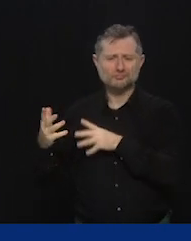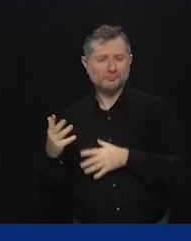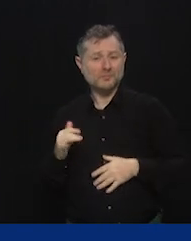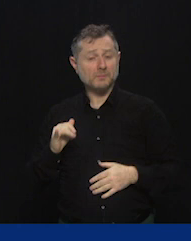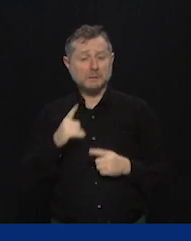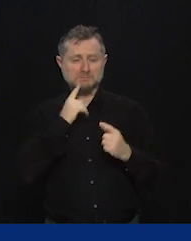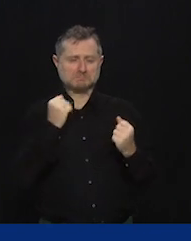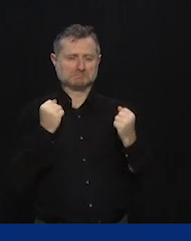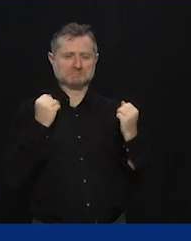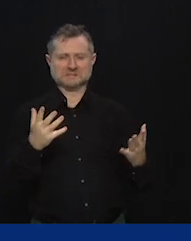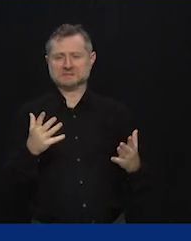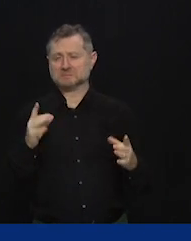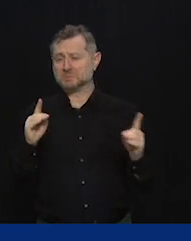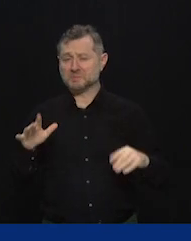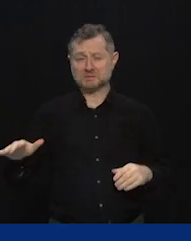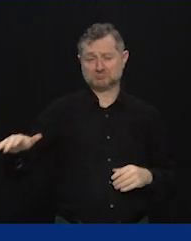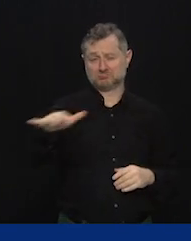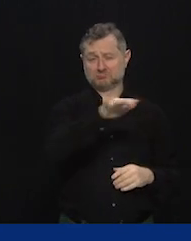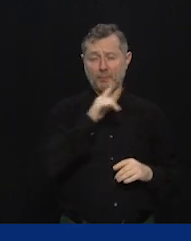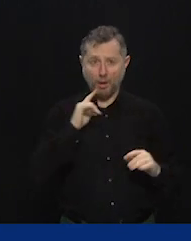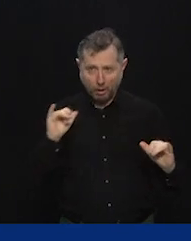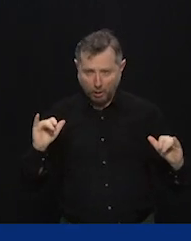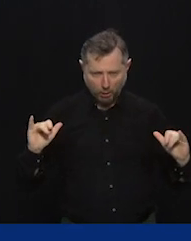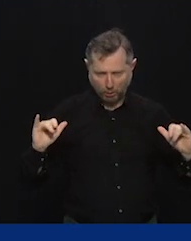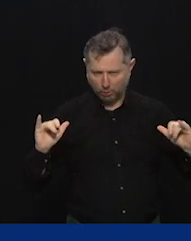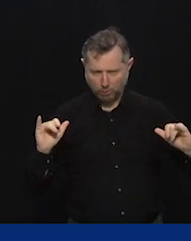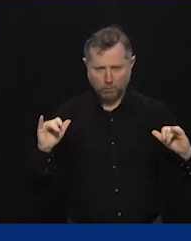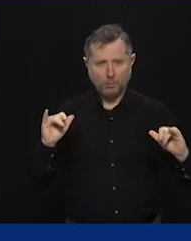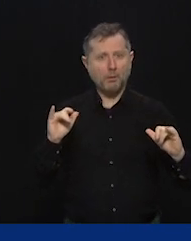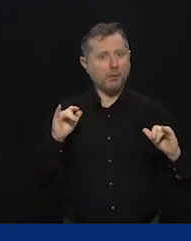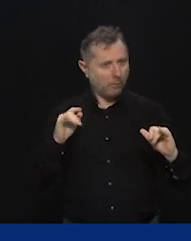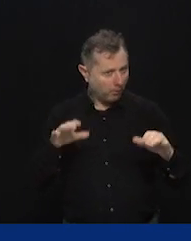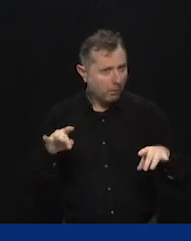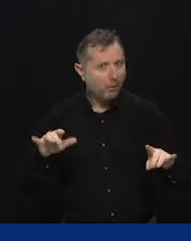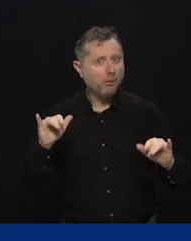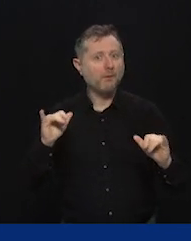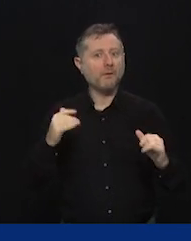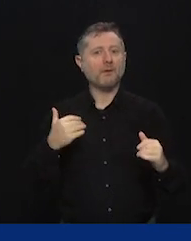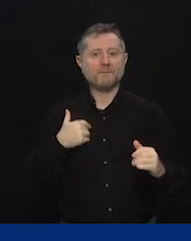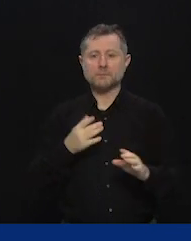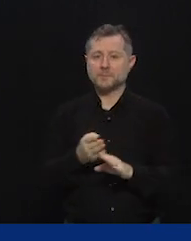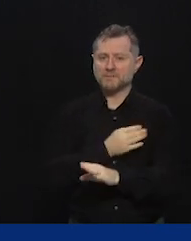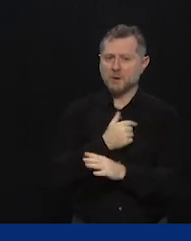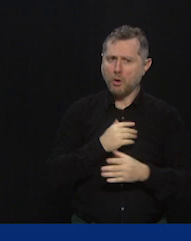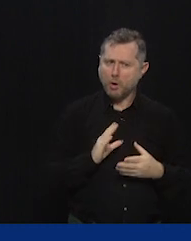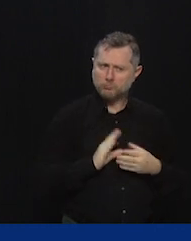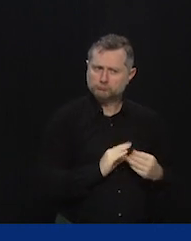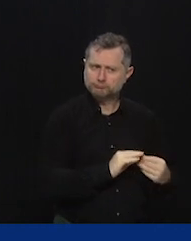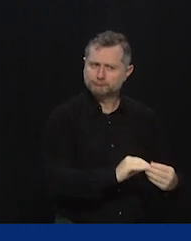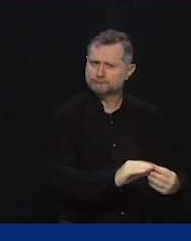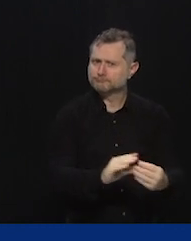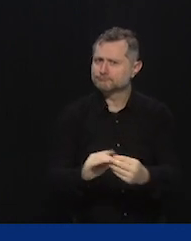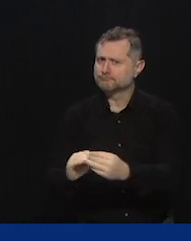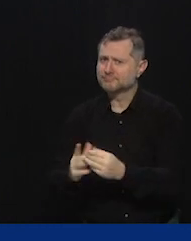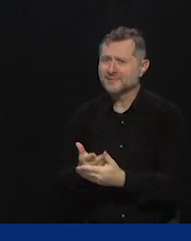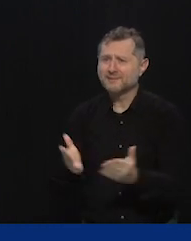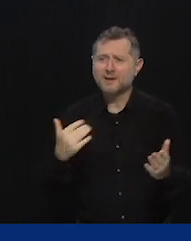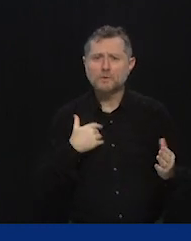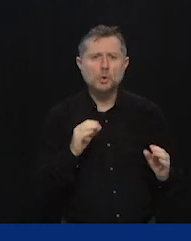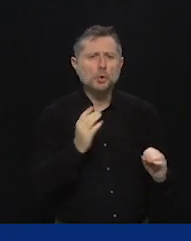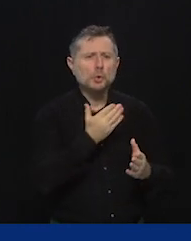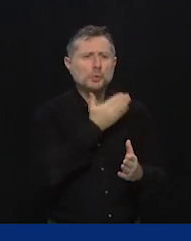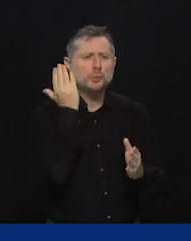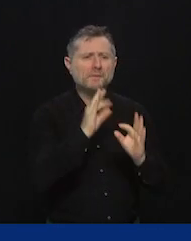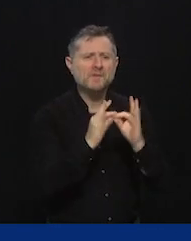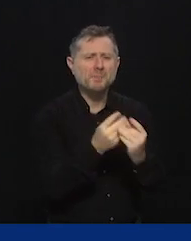there are so many people that we learned, as it's all been said before, that just maybe don't have anybody that other than a